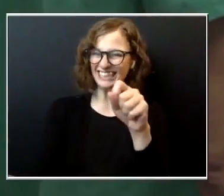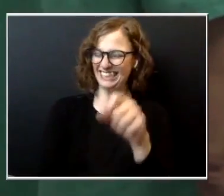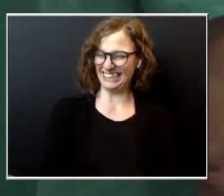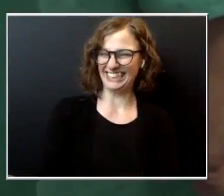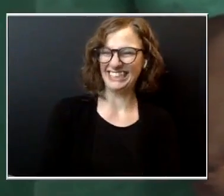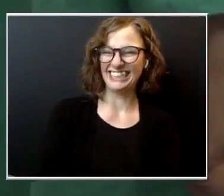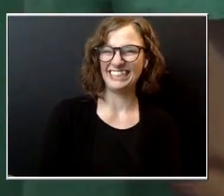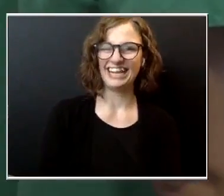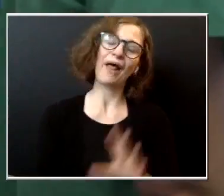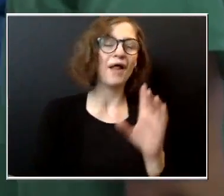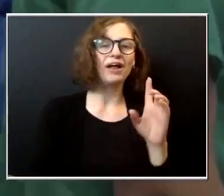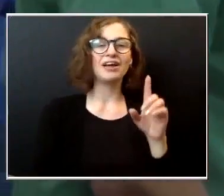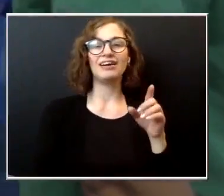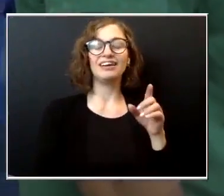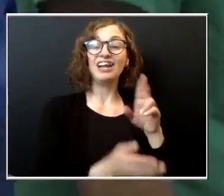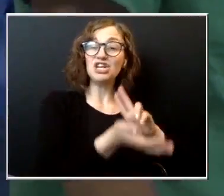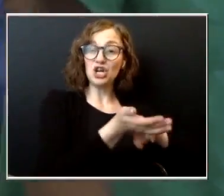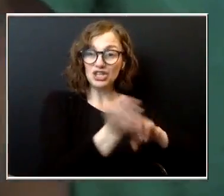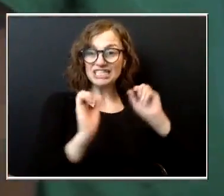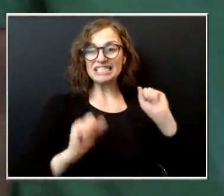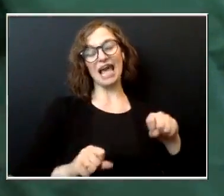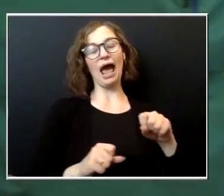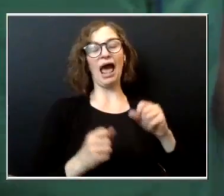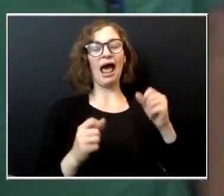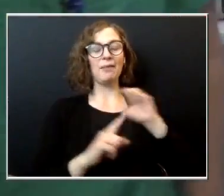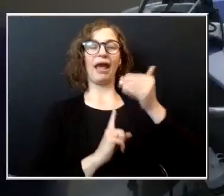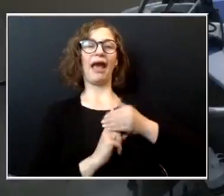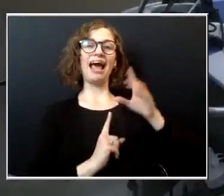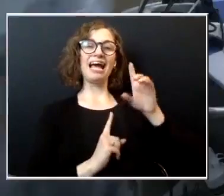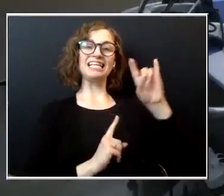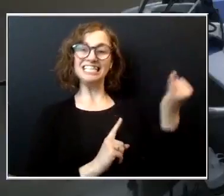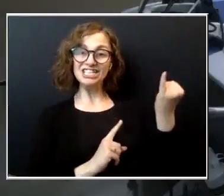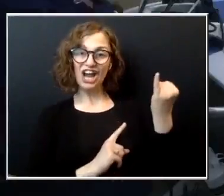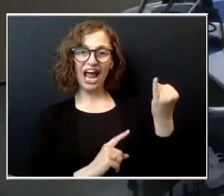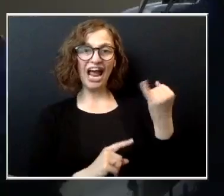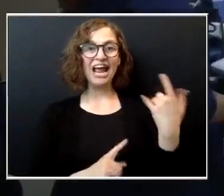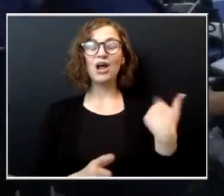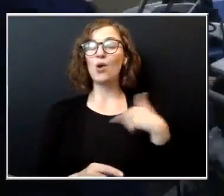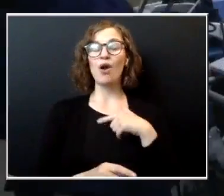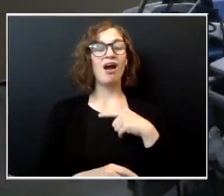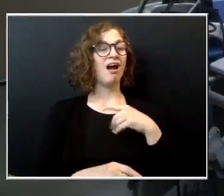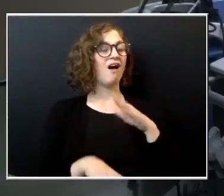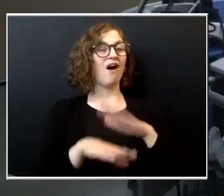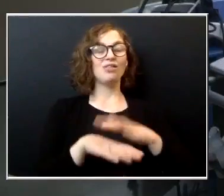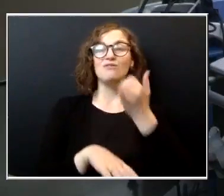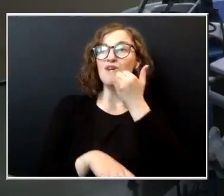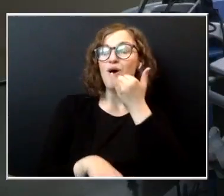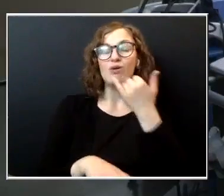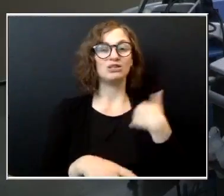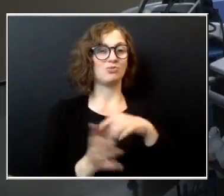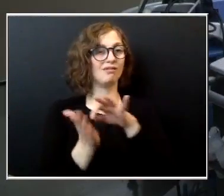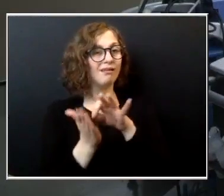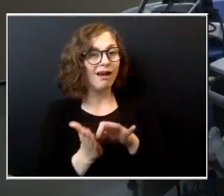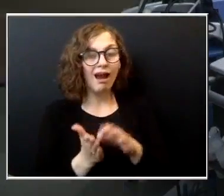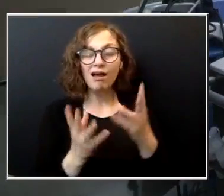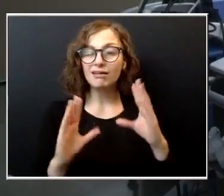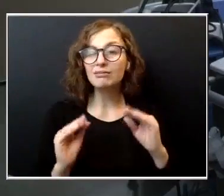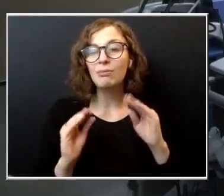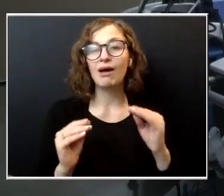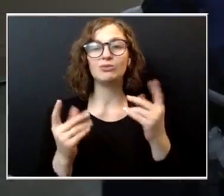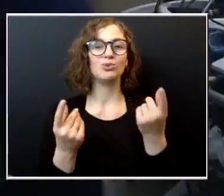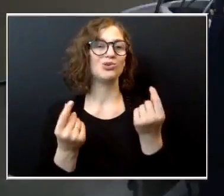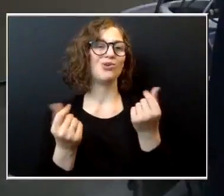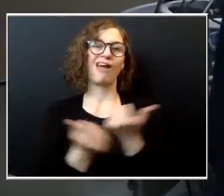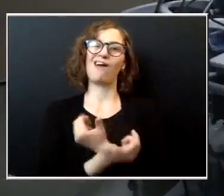Yes, you're the DJ, you're the operator, you're answering You're the phones. sponge counter. Exactly. You're doing all of that in the operating room. So Right. We do it